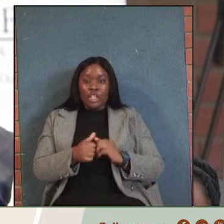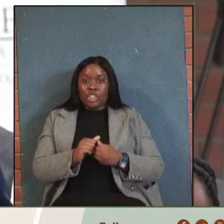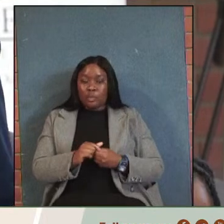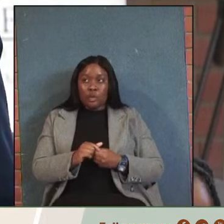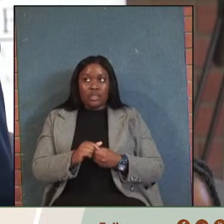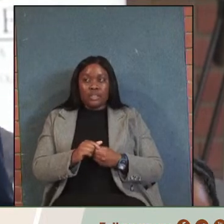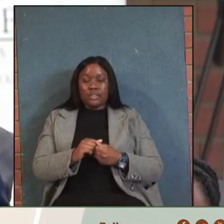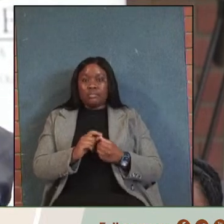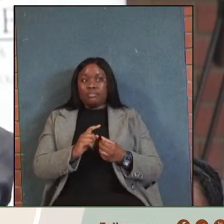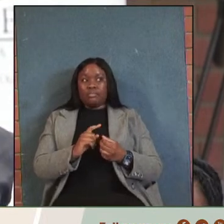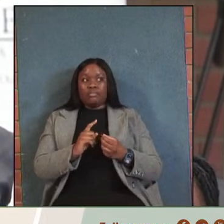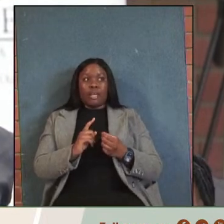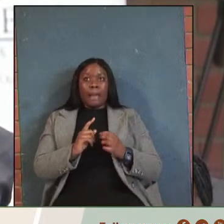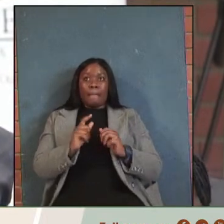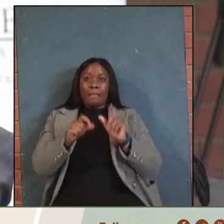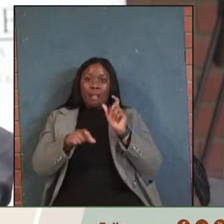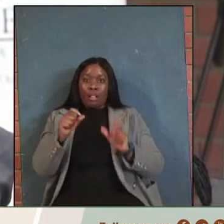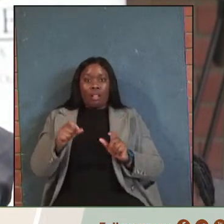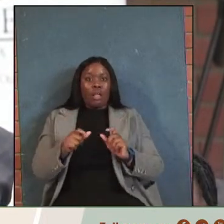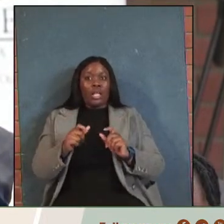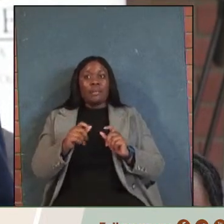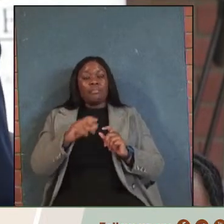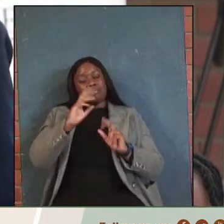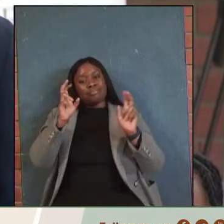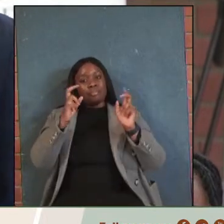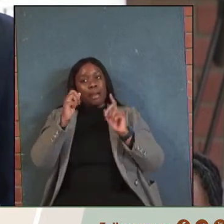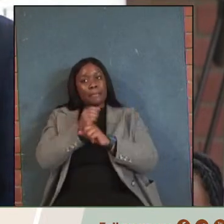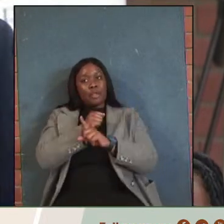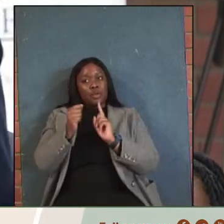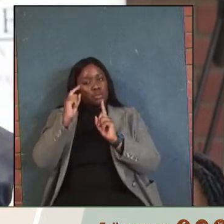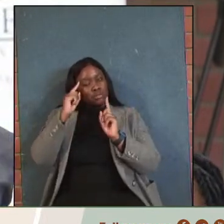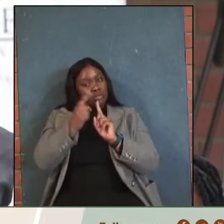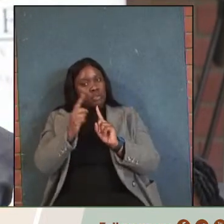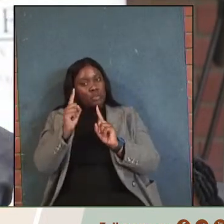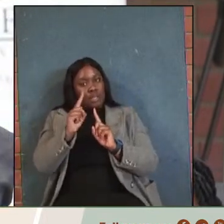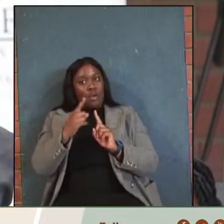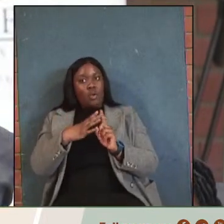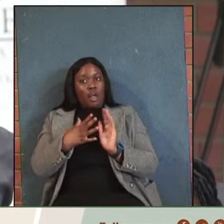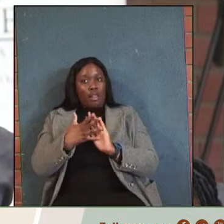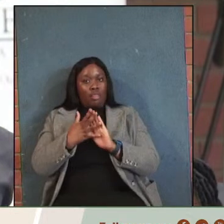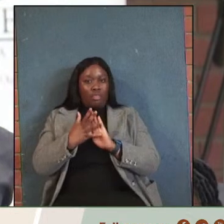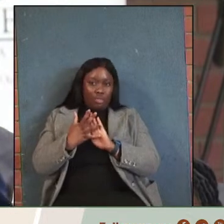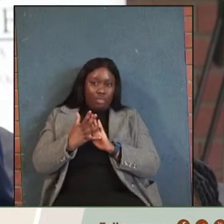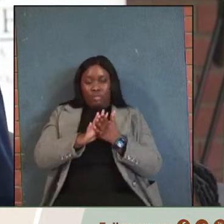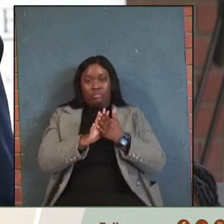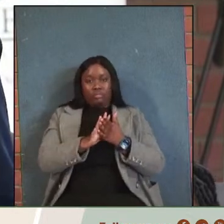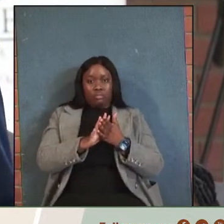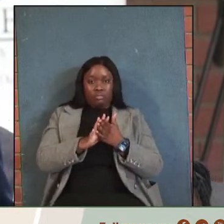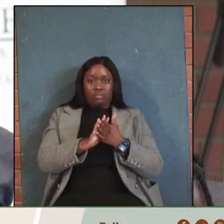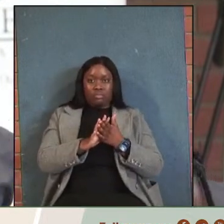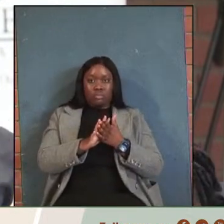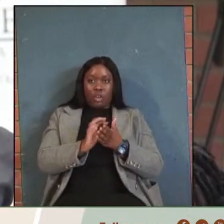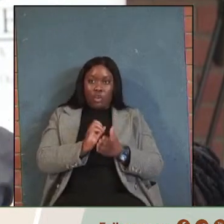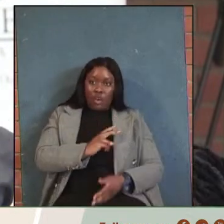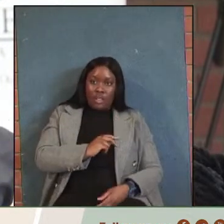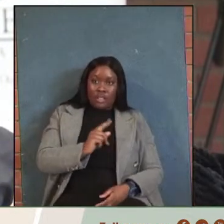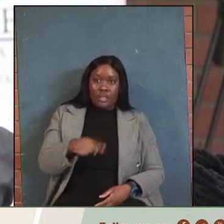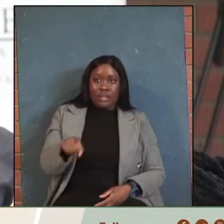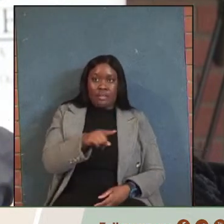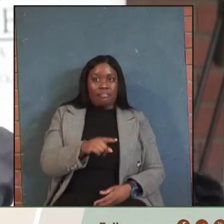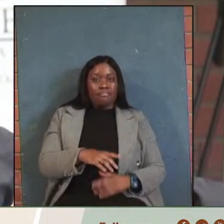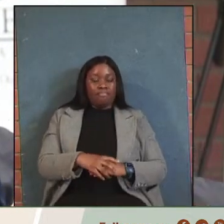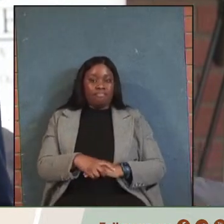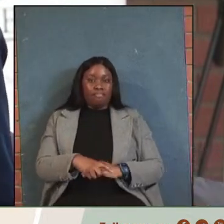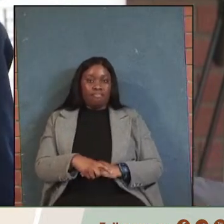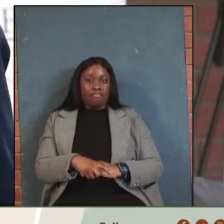deliberate intention to inflict pain. When someone hears the term child abuse, the most commonly associated